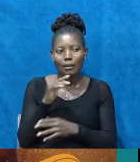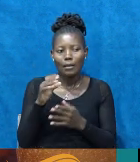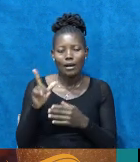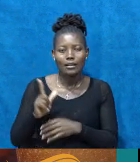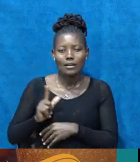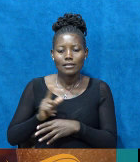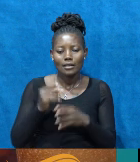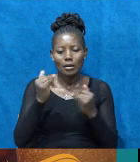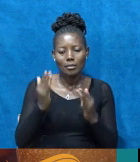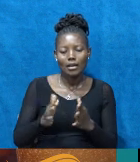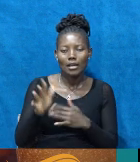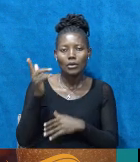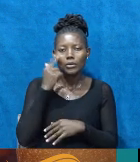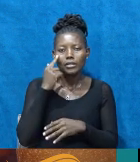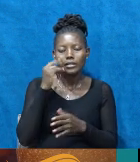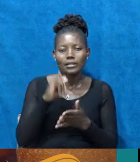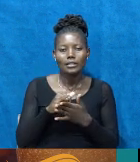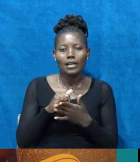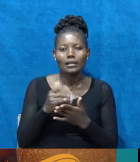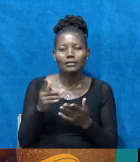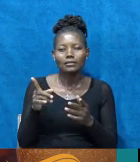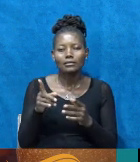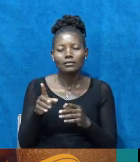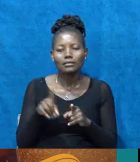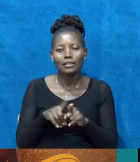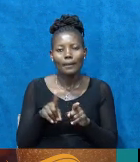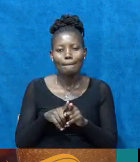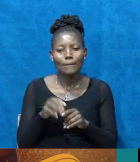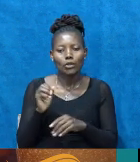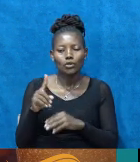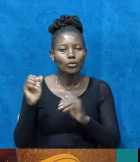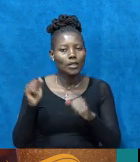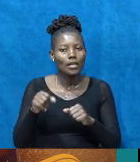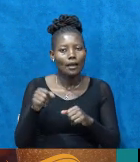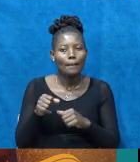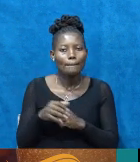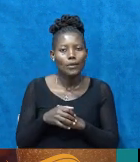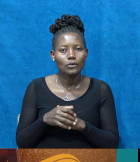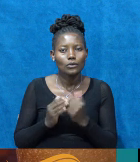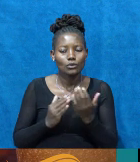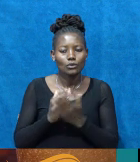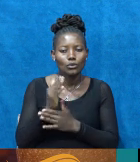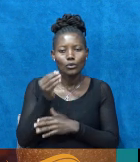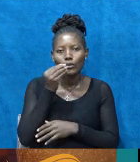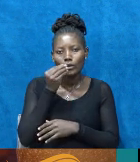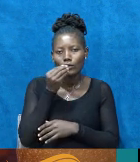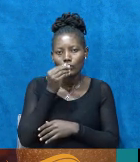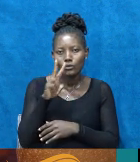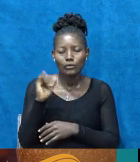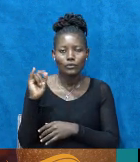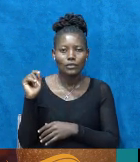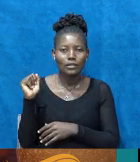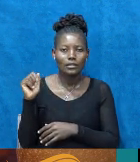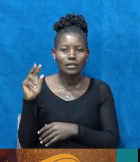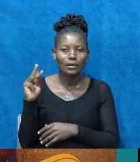risk of stress fractures, especially among female athletes. You will find that especially also you need to be